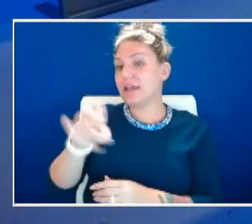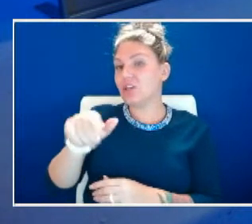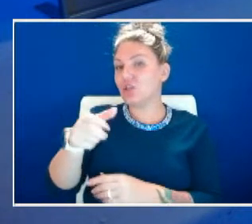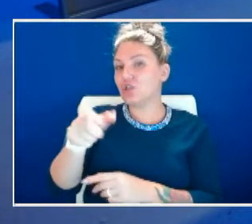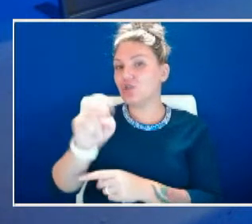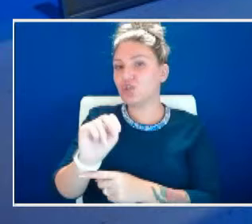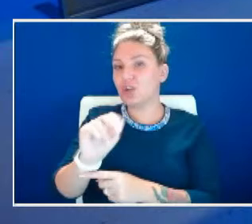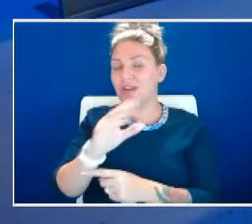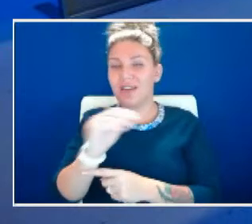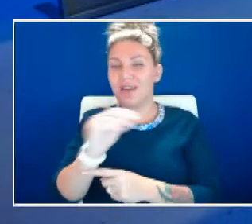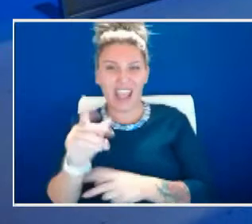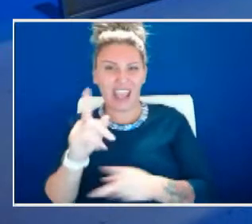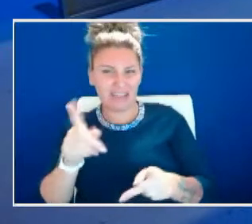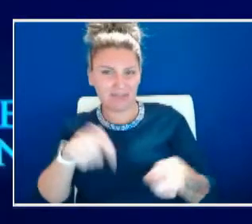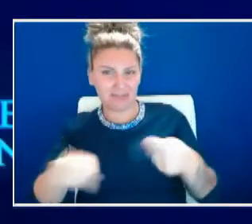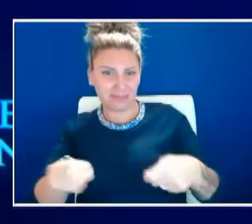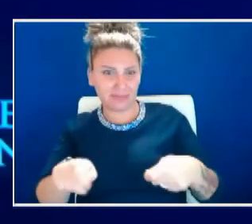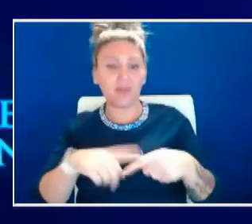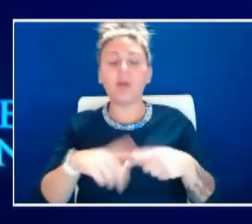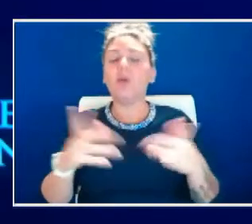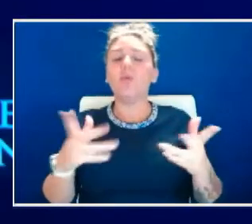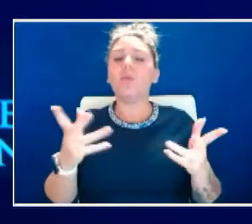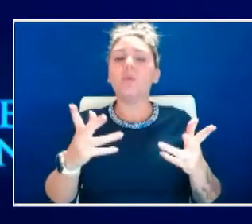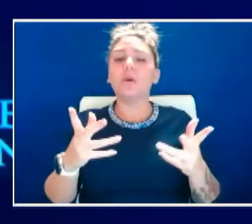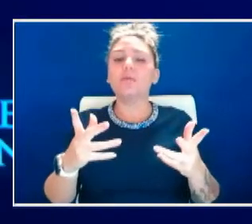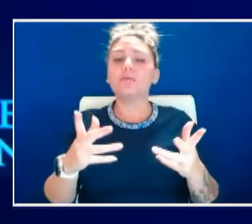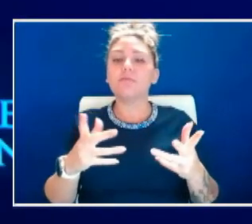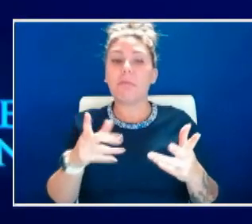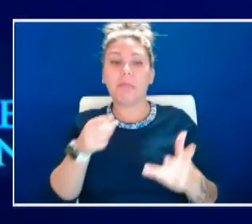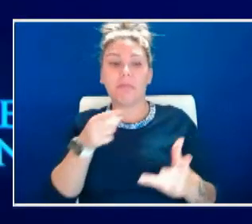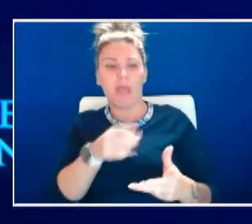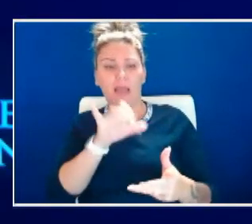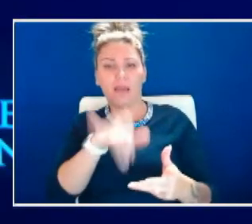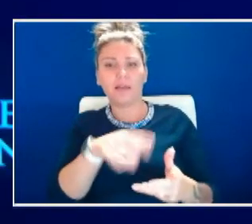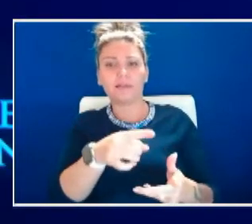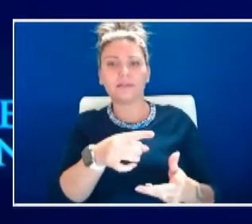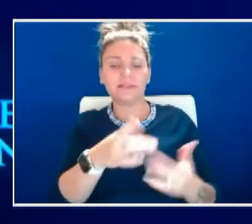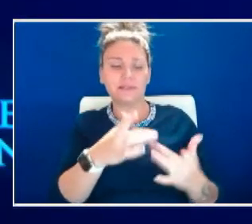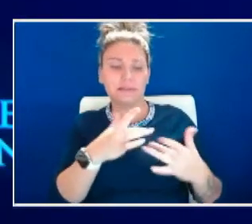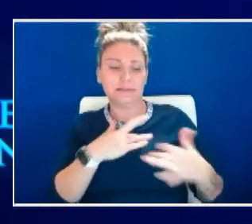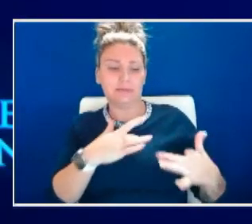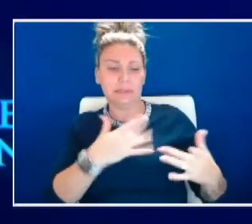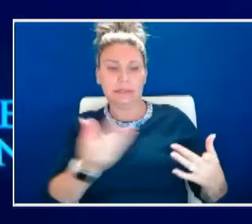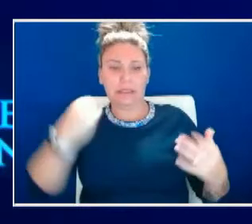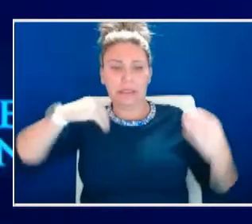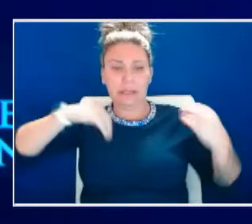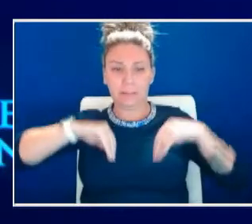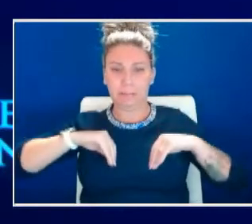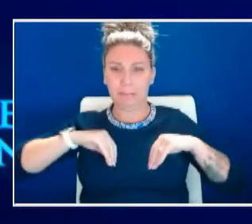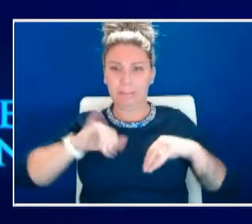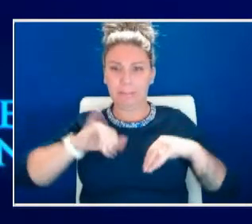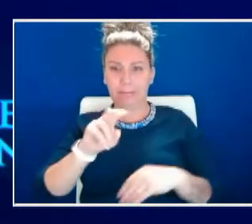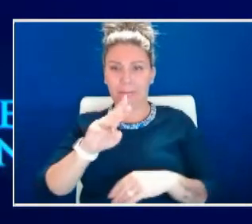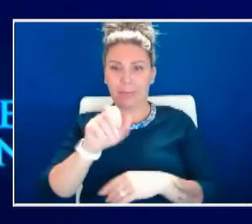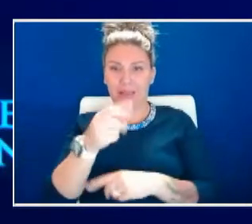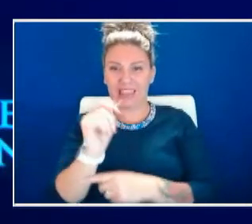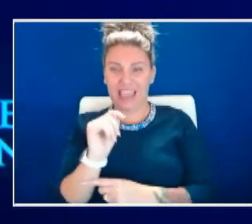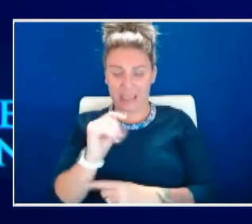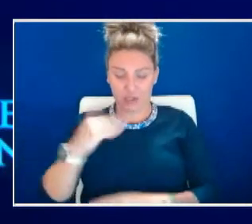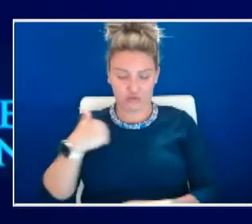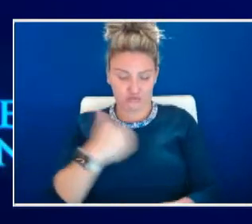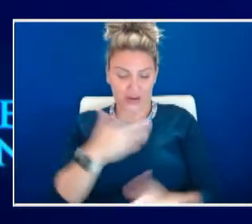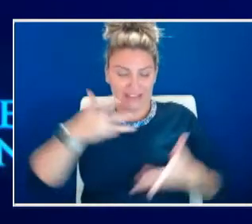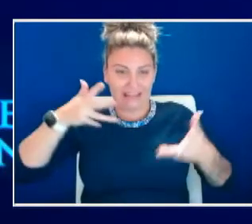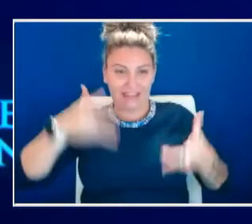Good question. So an augmentation is adding typically an implant or something to a breast that's there.